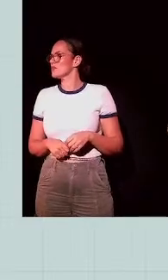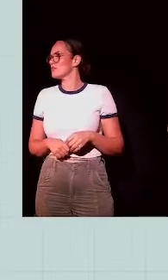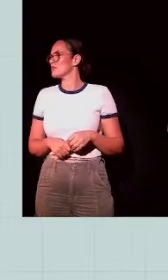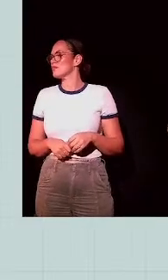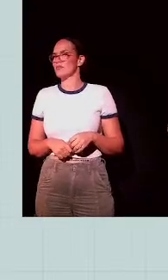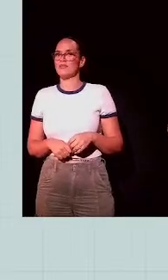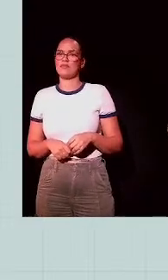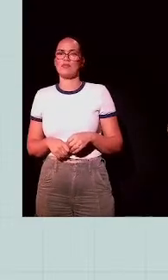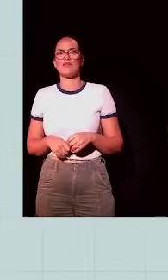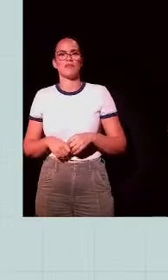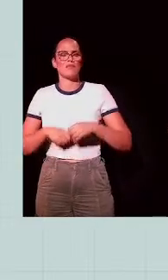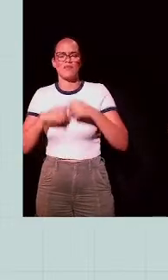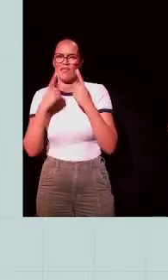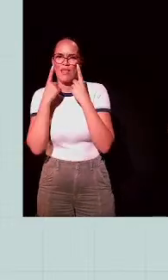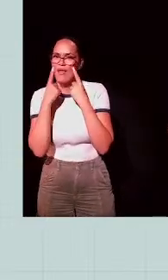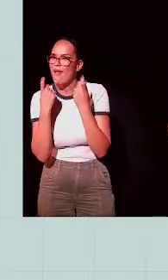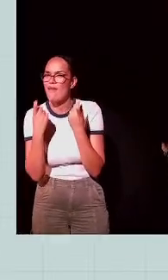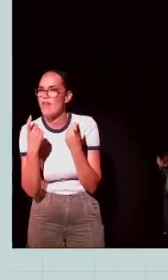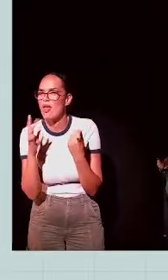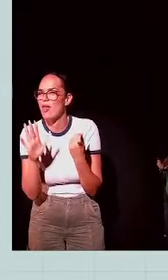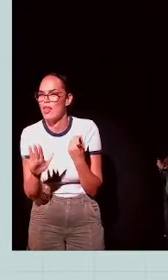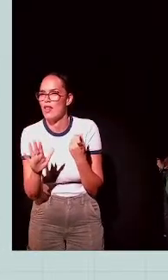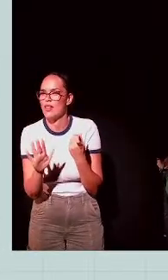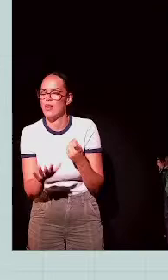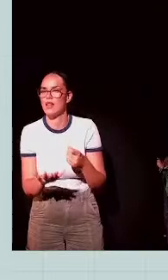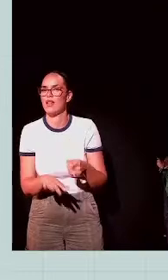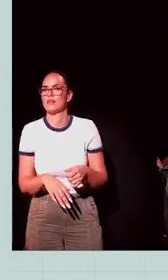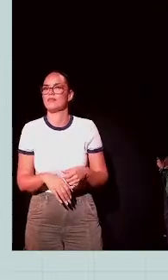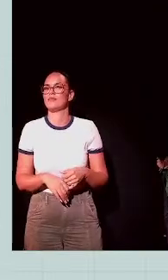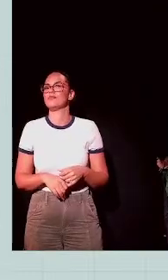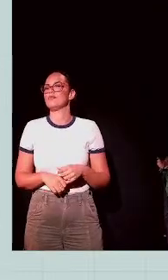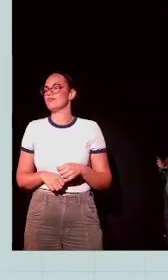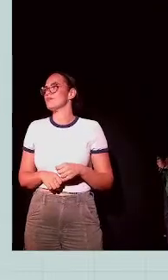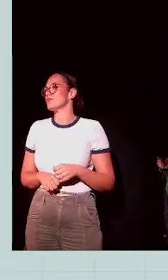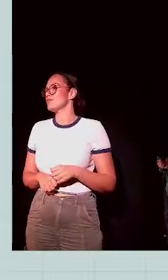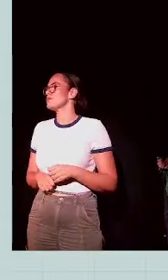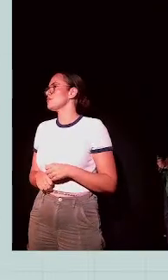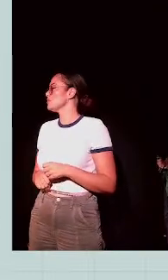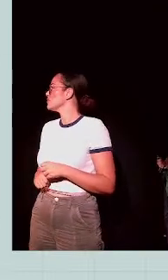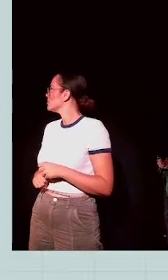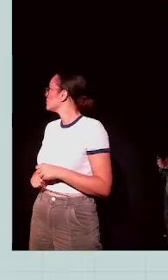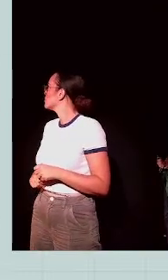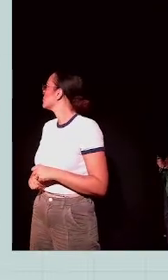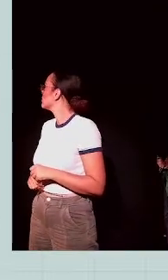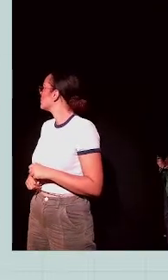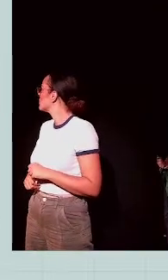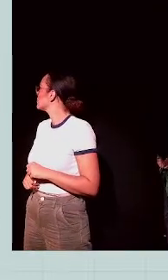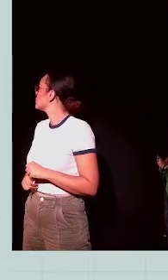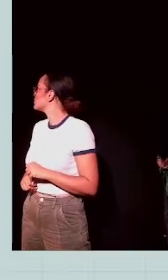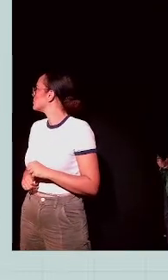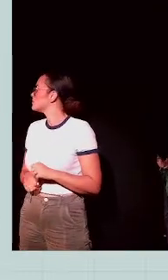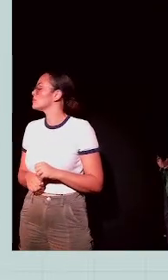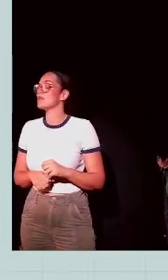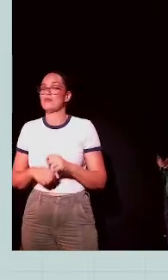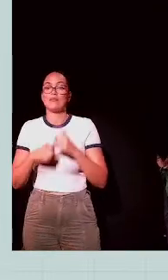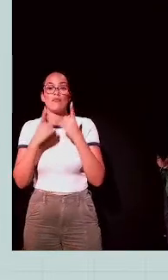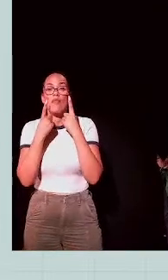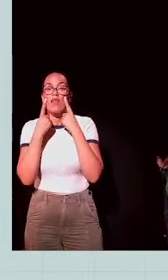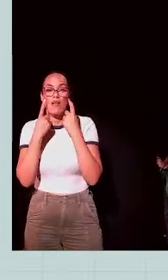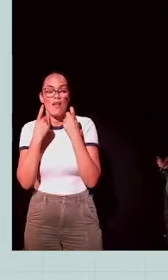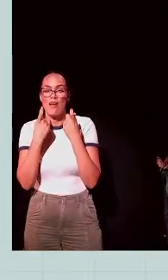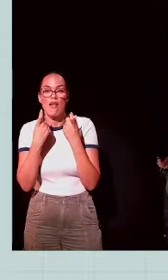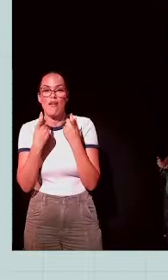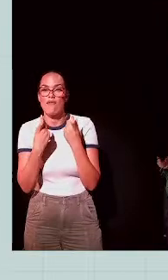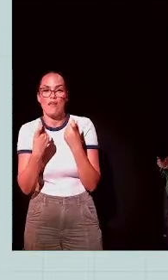You should be careful, ooh, blaming yourself. You should be careful.